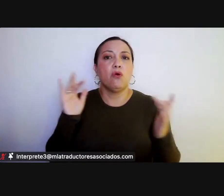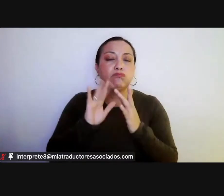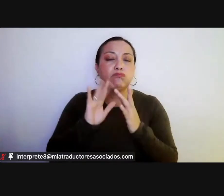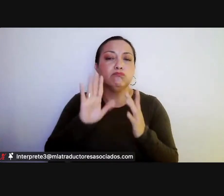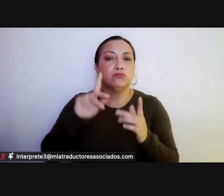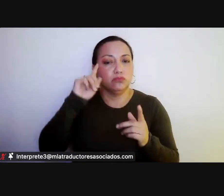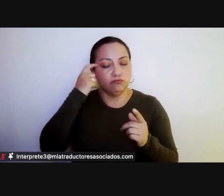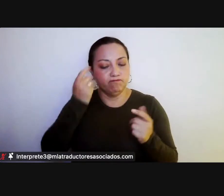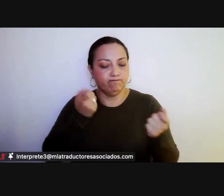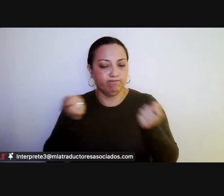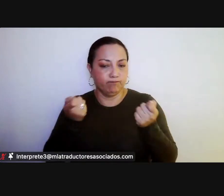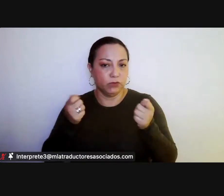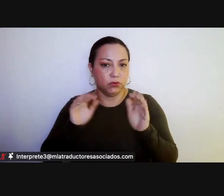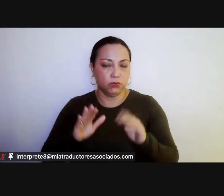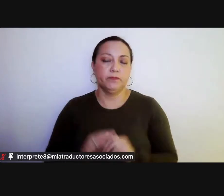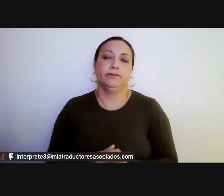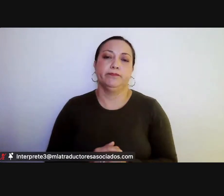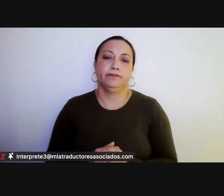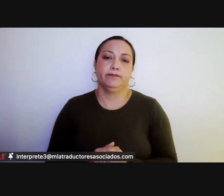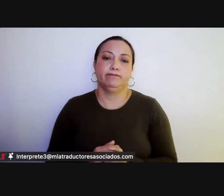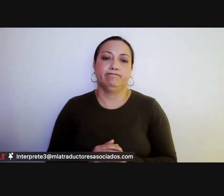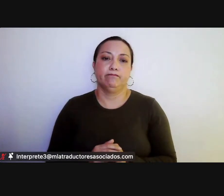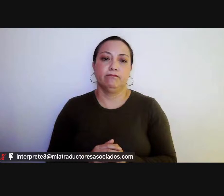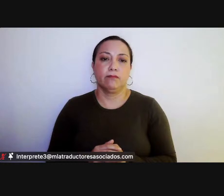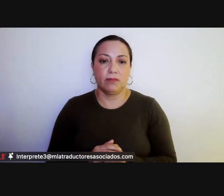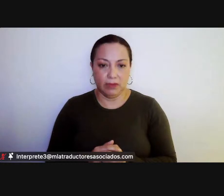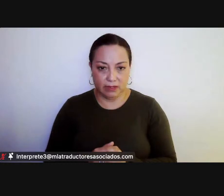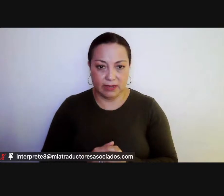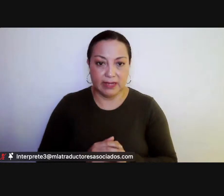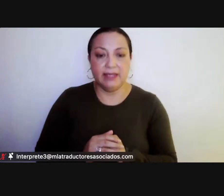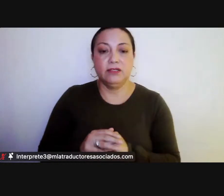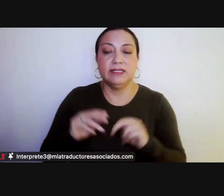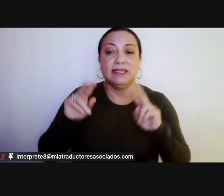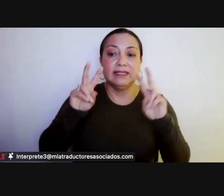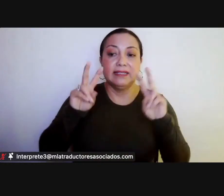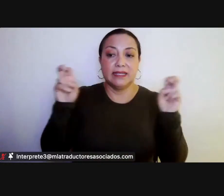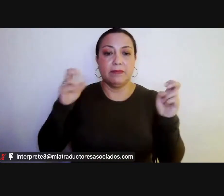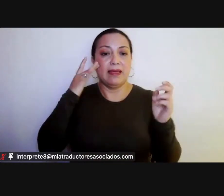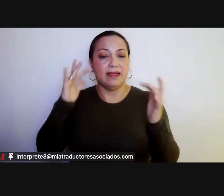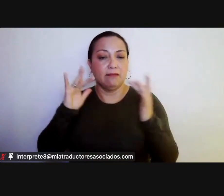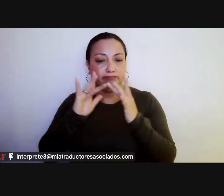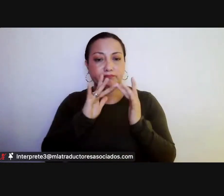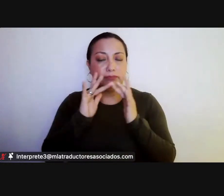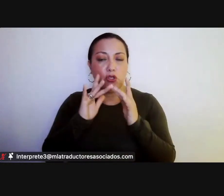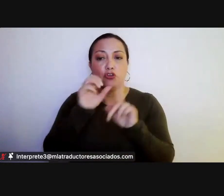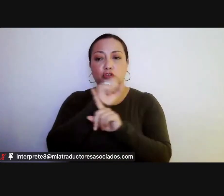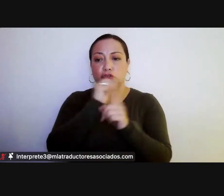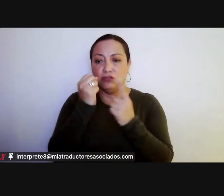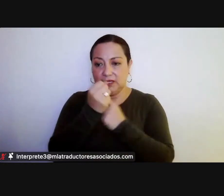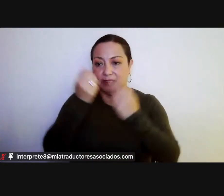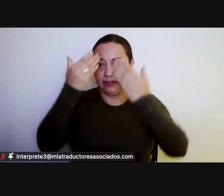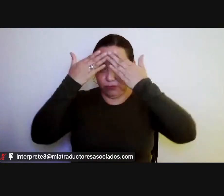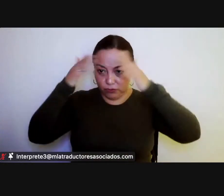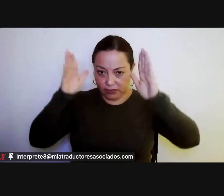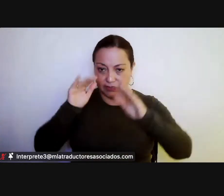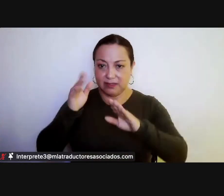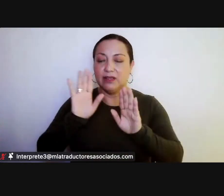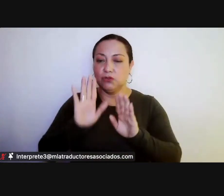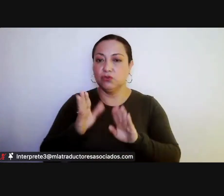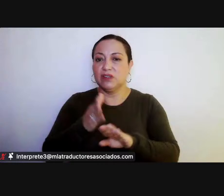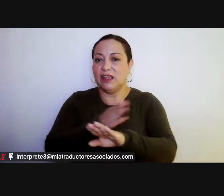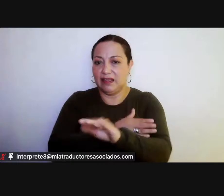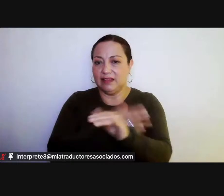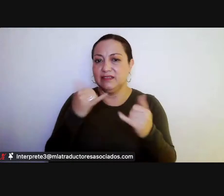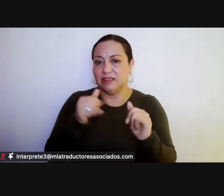represent challenges in terms of governance. We have